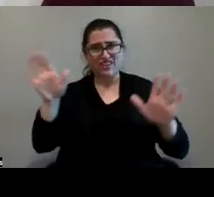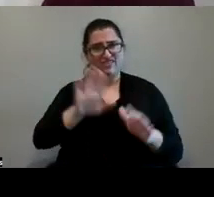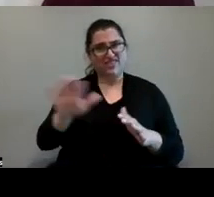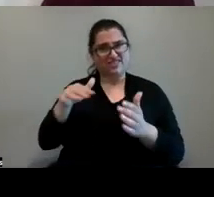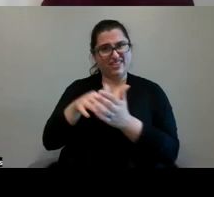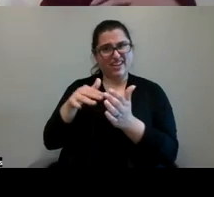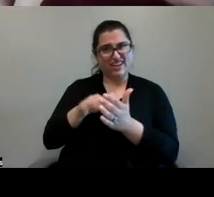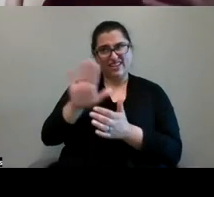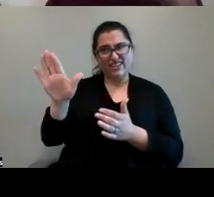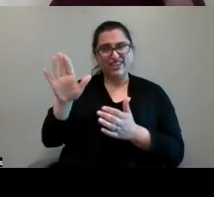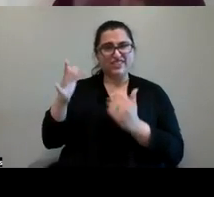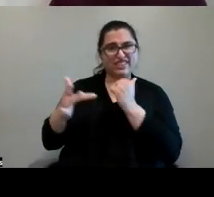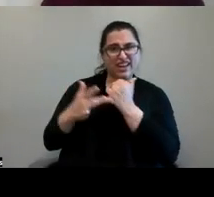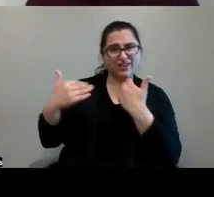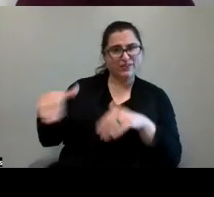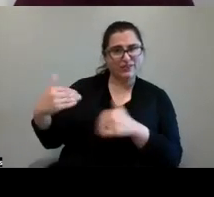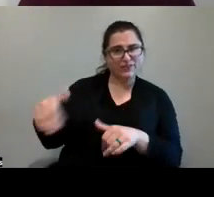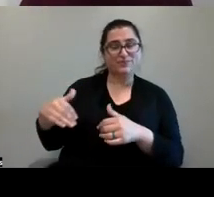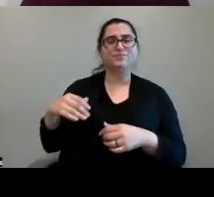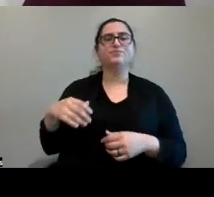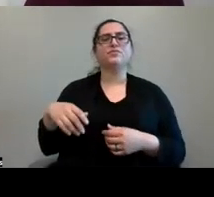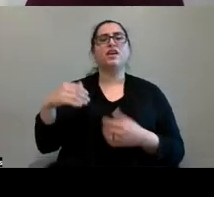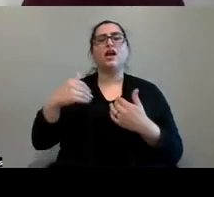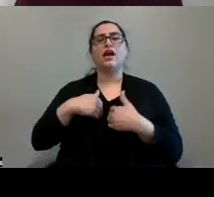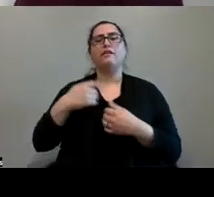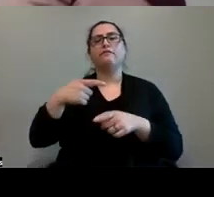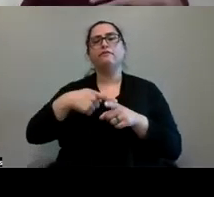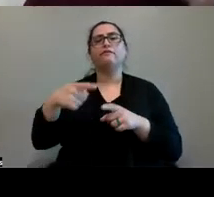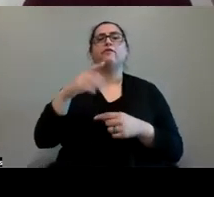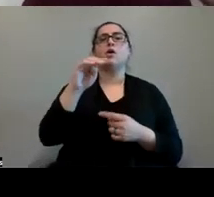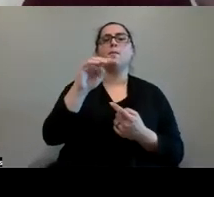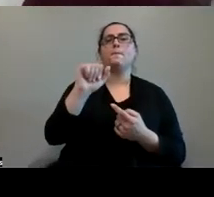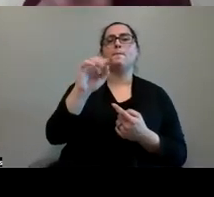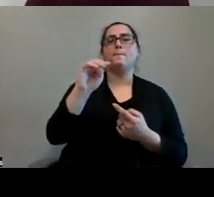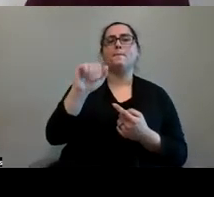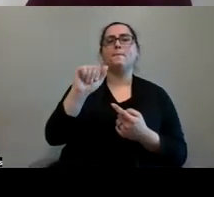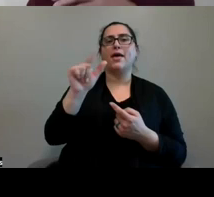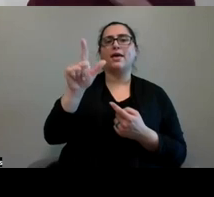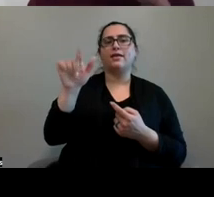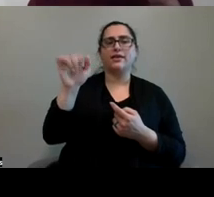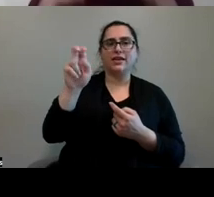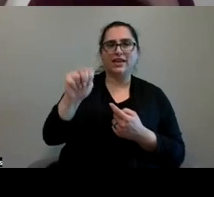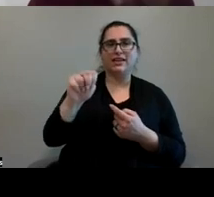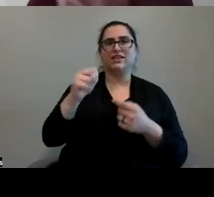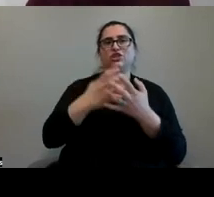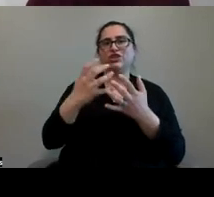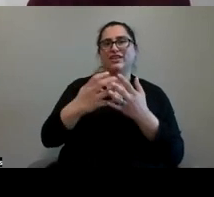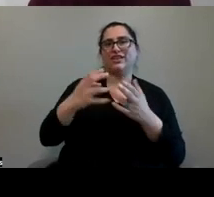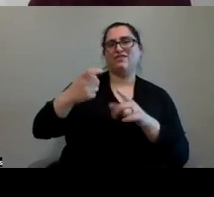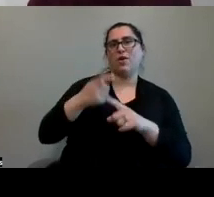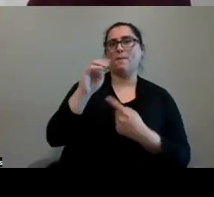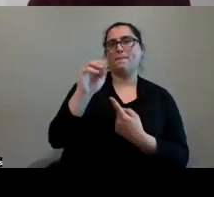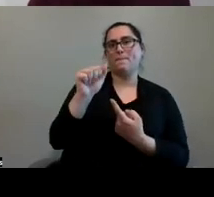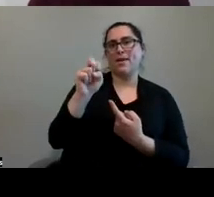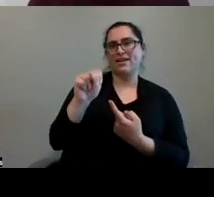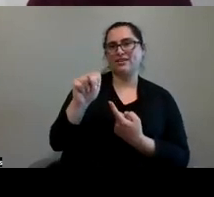Mason et al., they have this mammalian cell surface display approach where they can screen up to 39,000